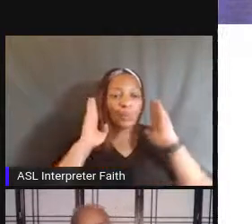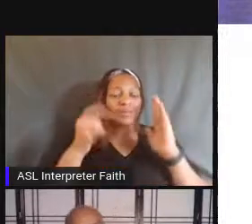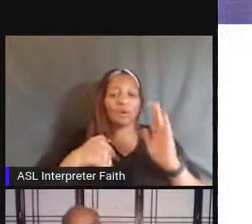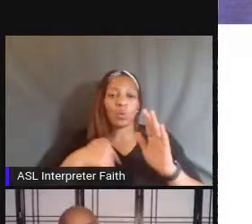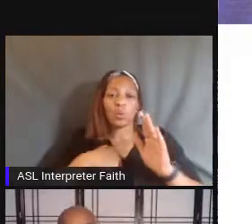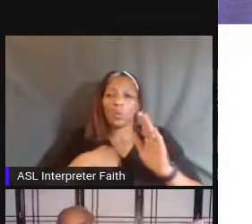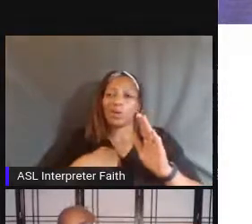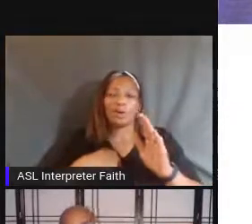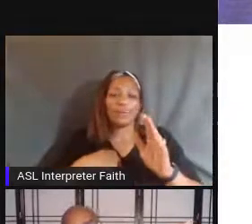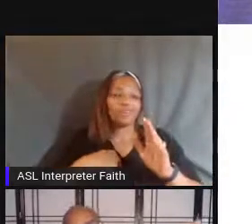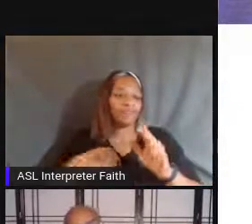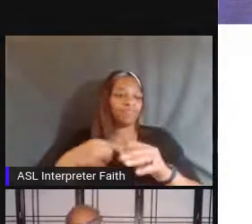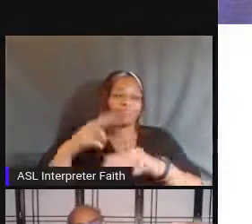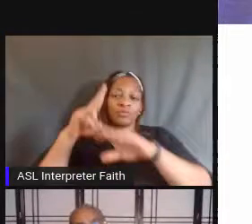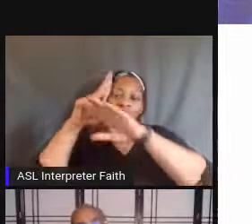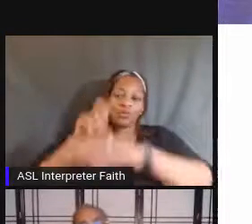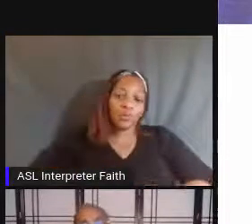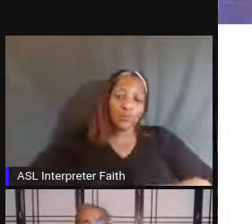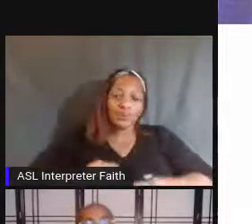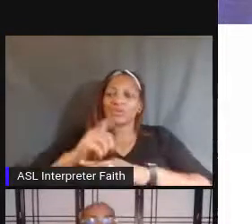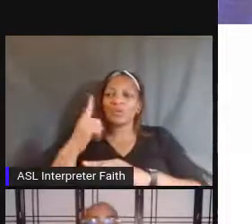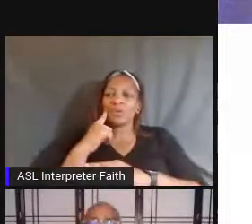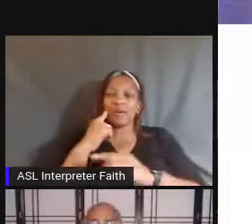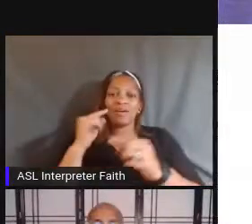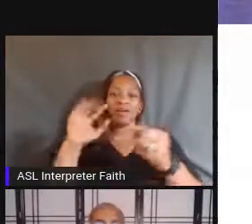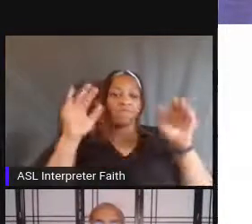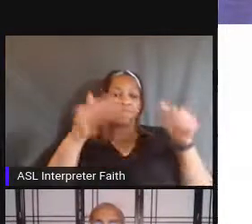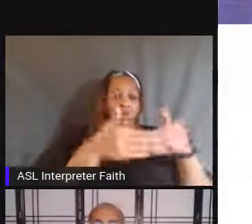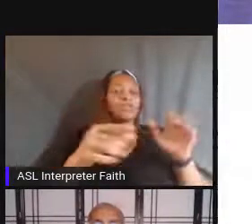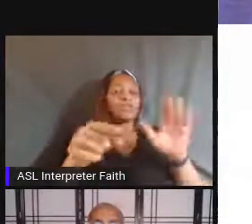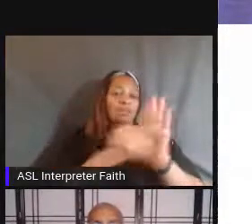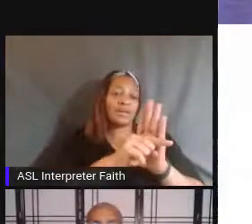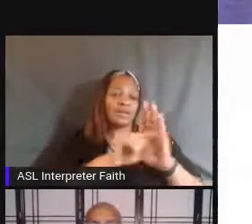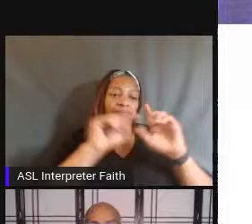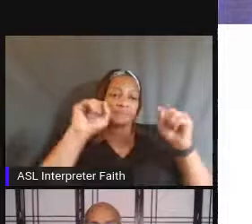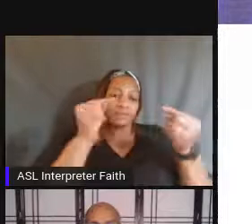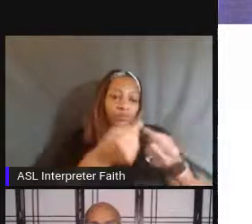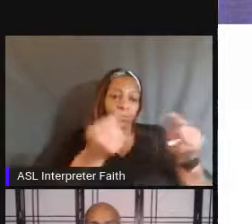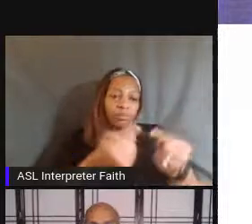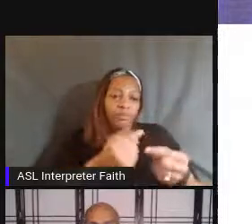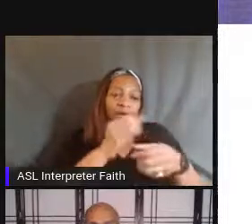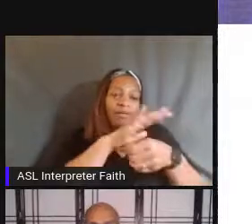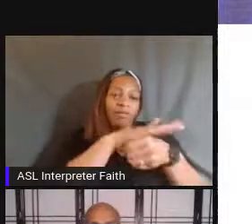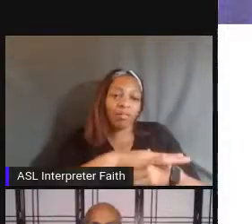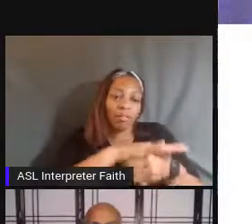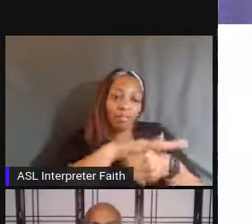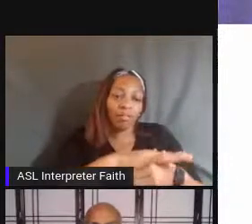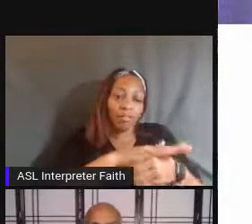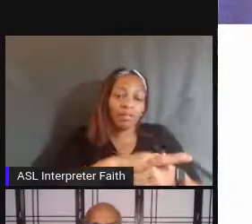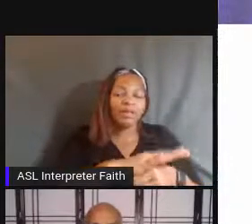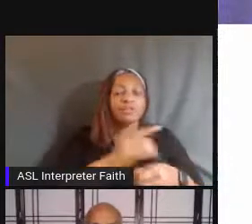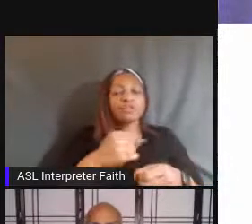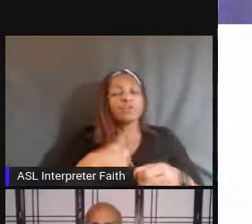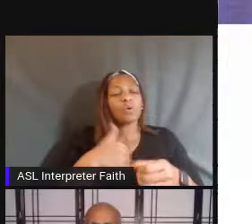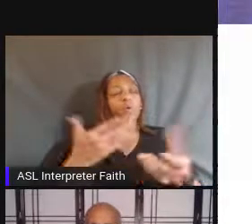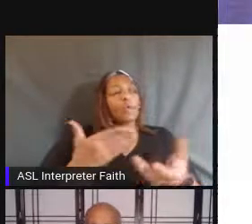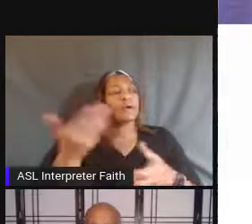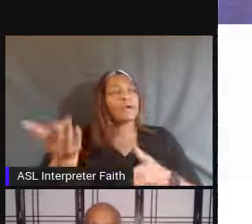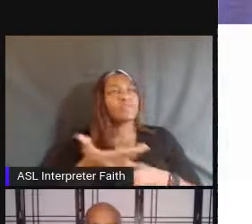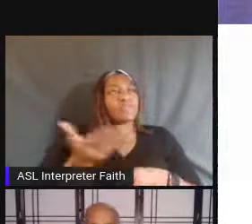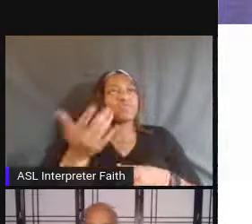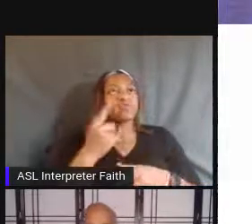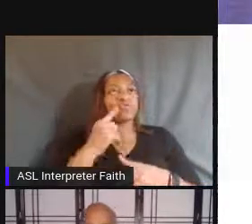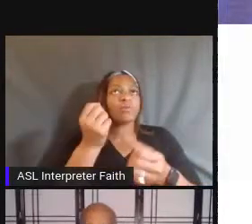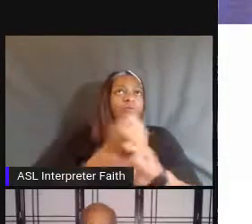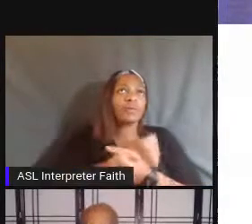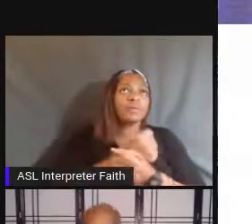it, that I don't give into the what is my invitation to heal? What is my invitation to love, compassion, self-care?